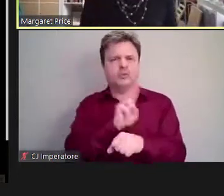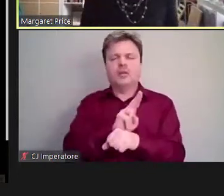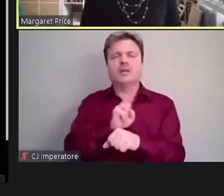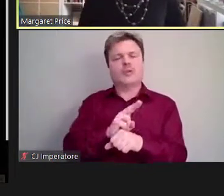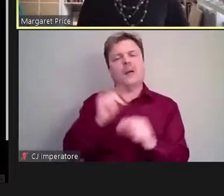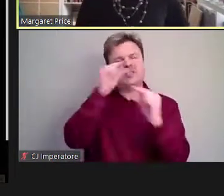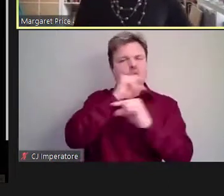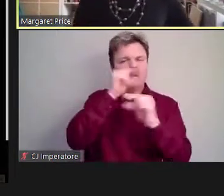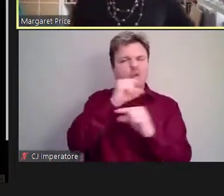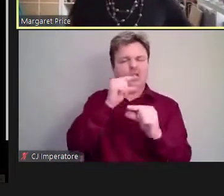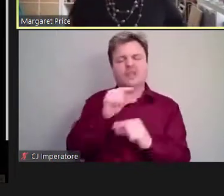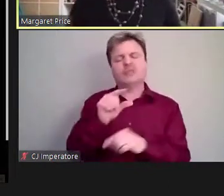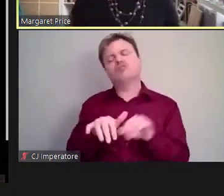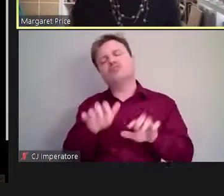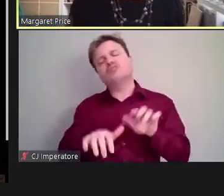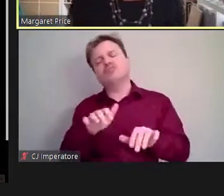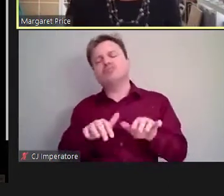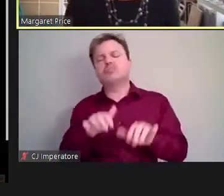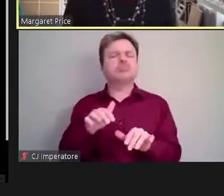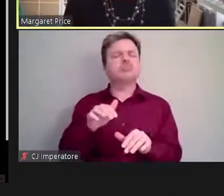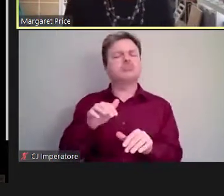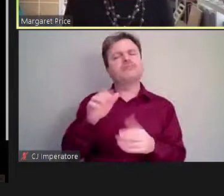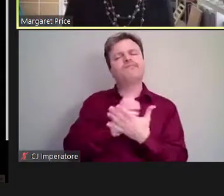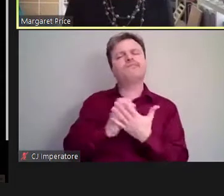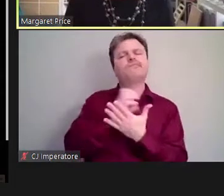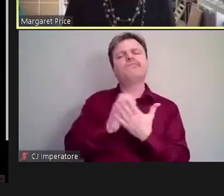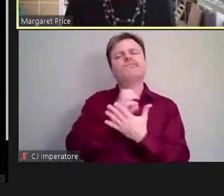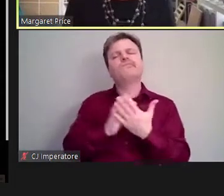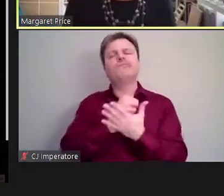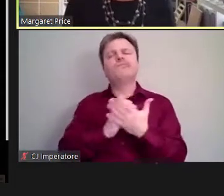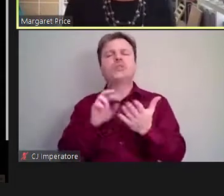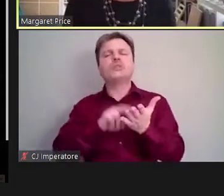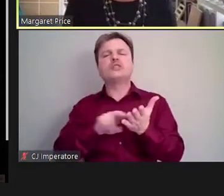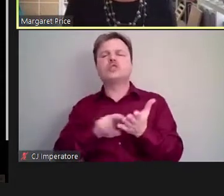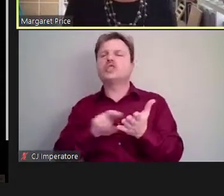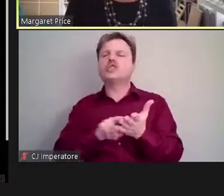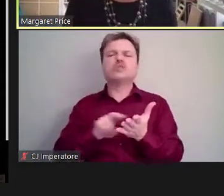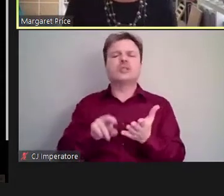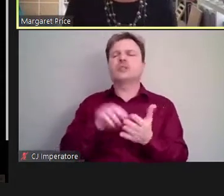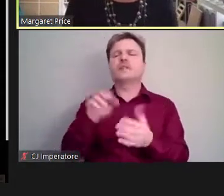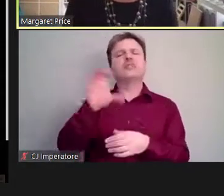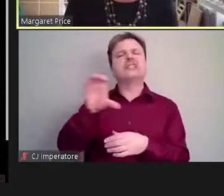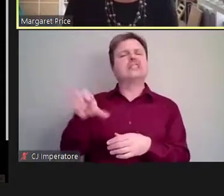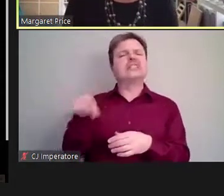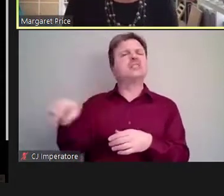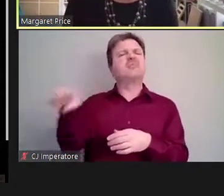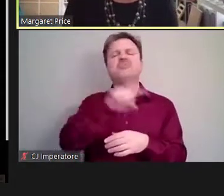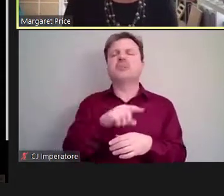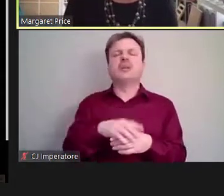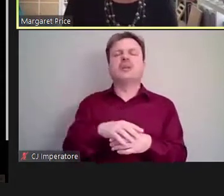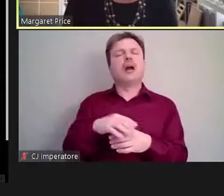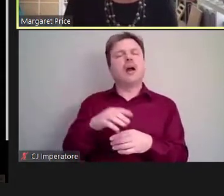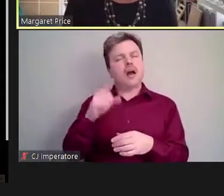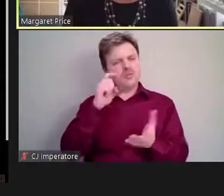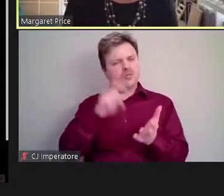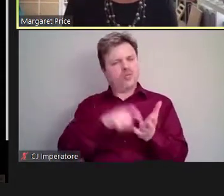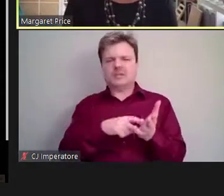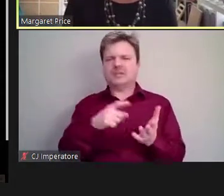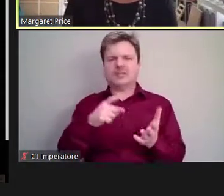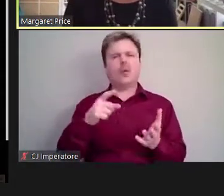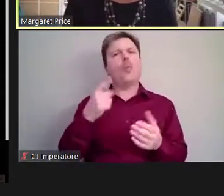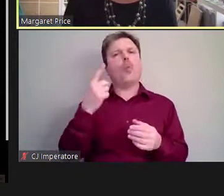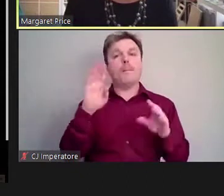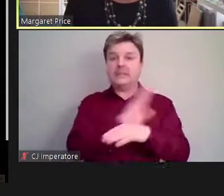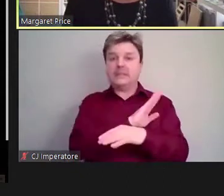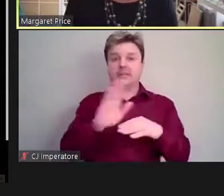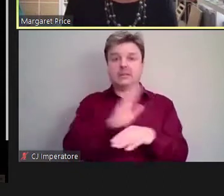doing research on how it was being used, I found a for-profit business that actually